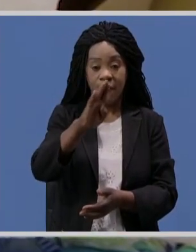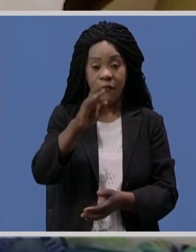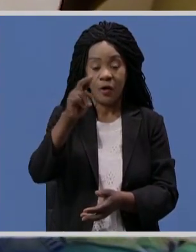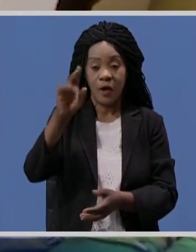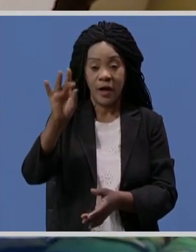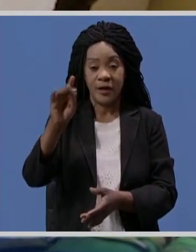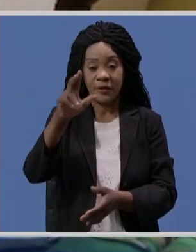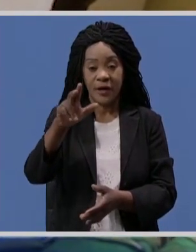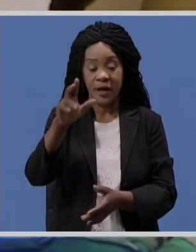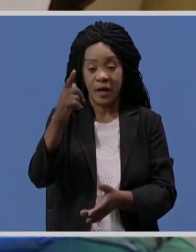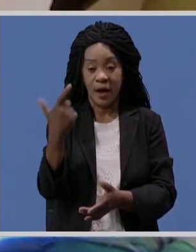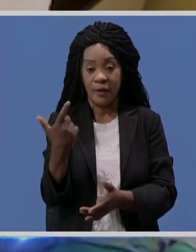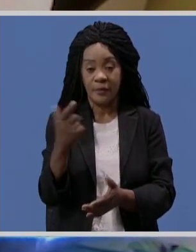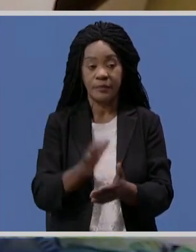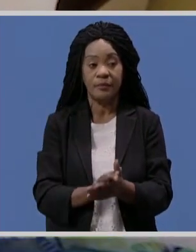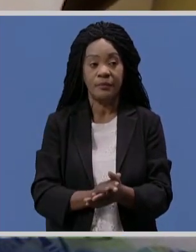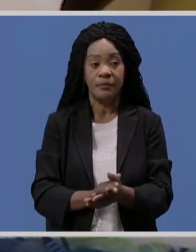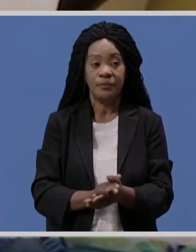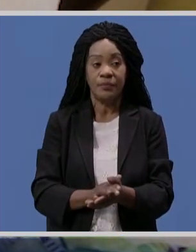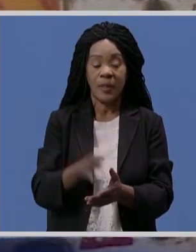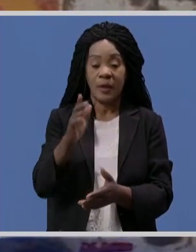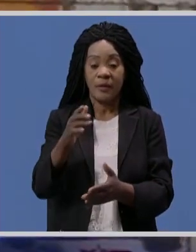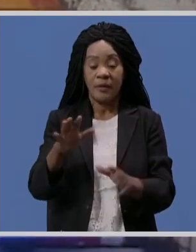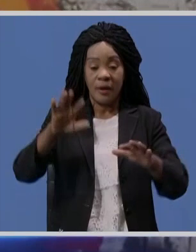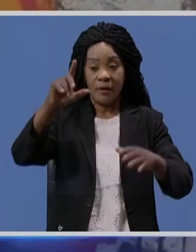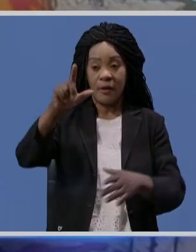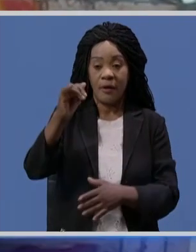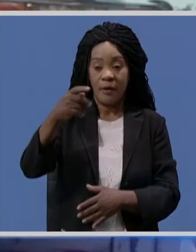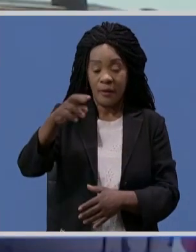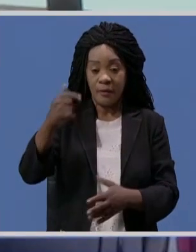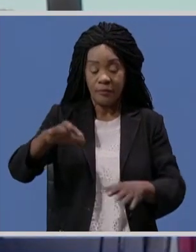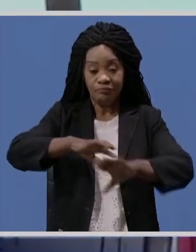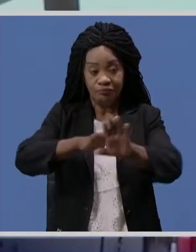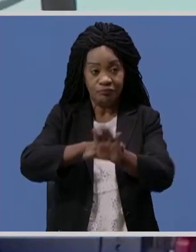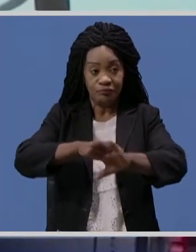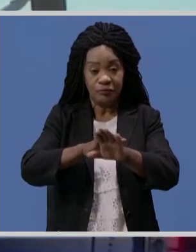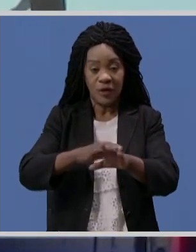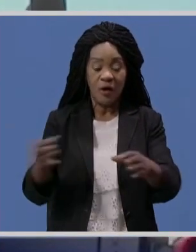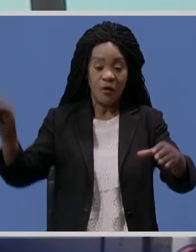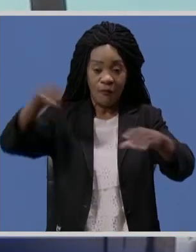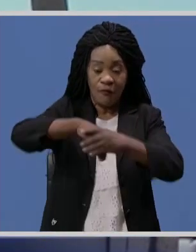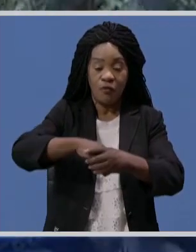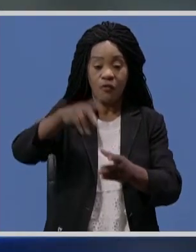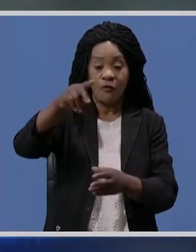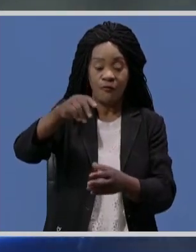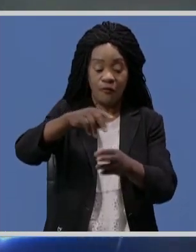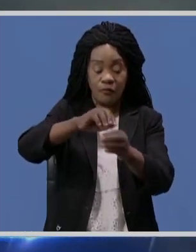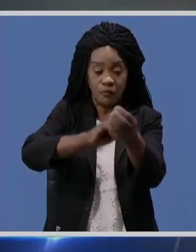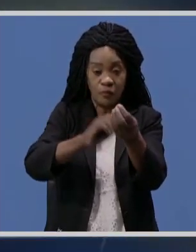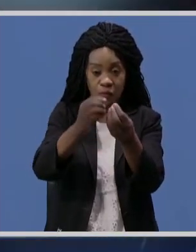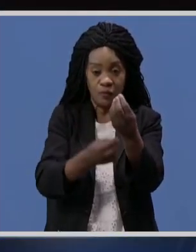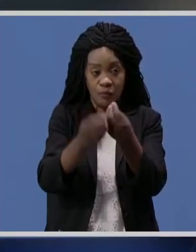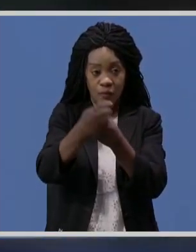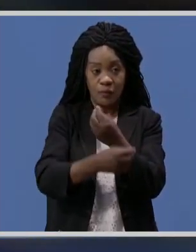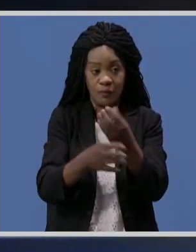CYN483L. Reports are that the people on the light truck who sat on top of the sweet potatoes were thrown off the light truck after their vehicle